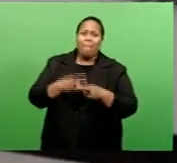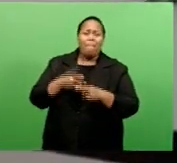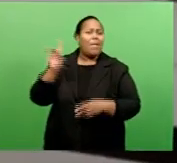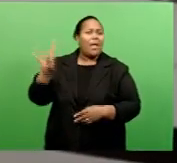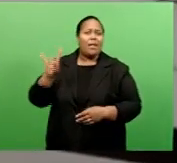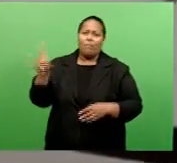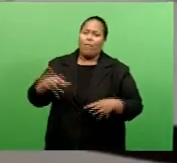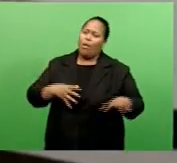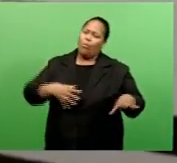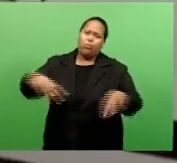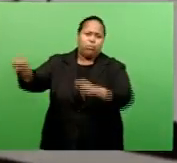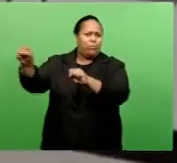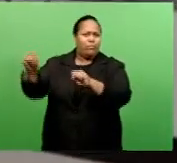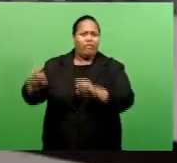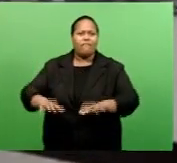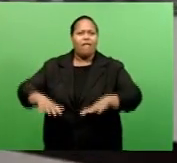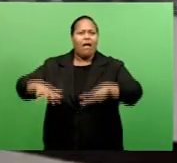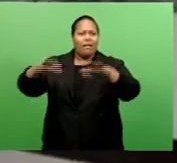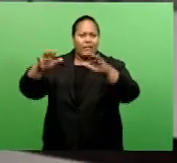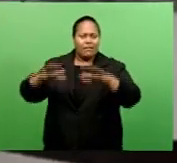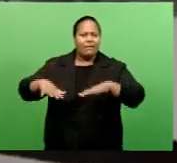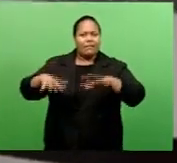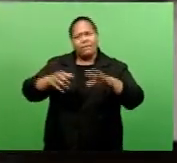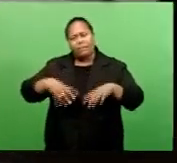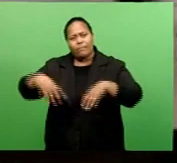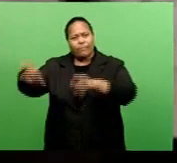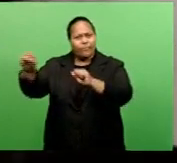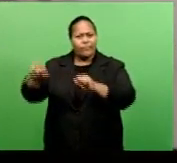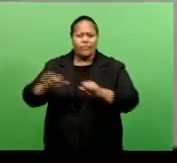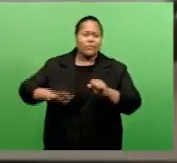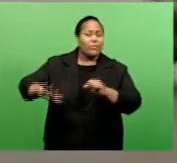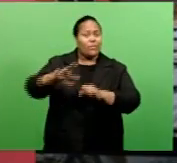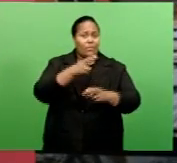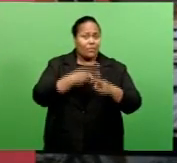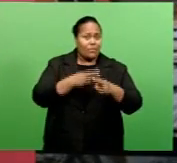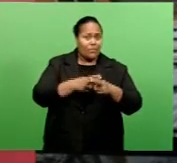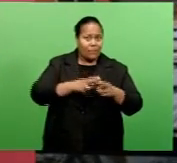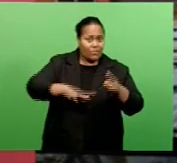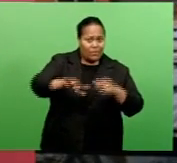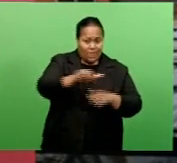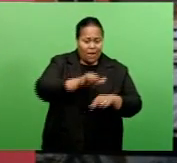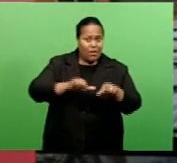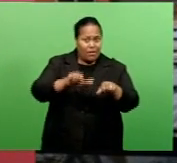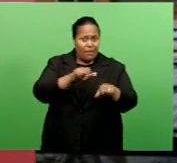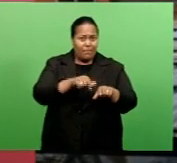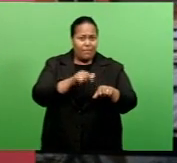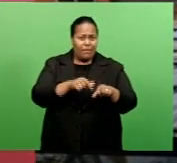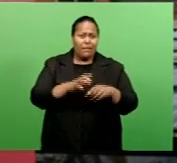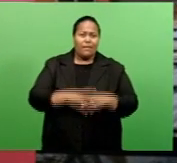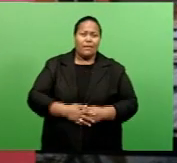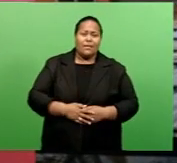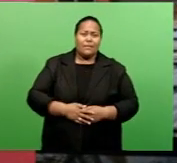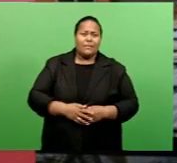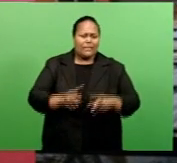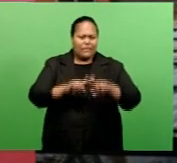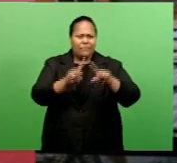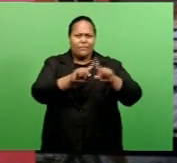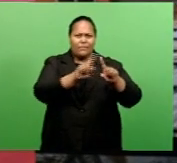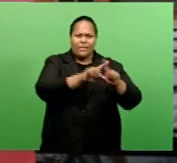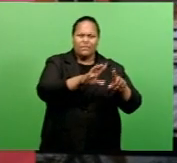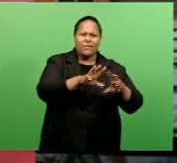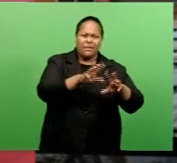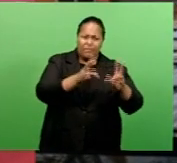the floodwaters. All the farms in this area like Belango, Bangata, Bunivesi and